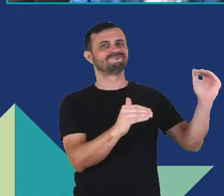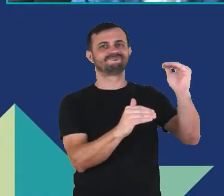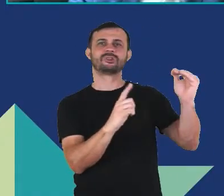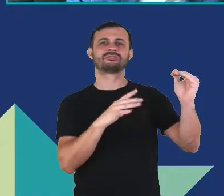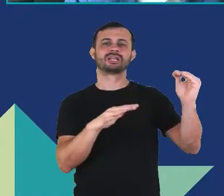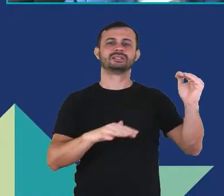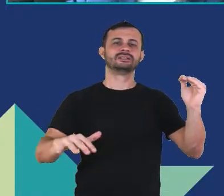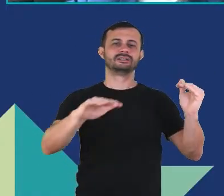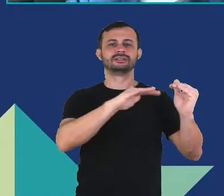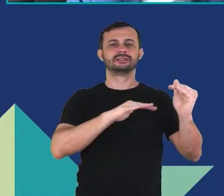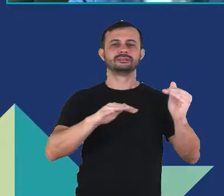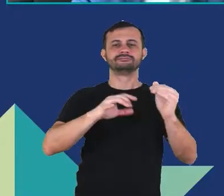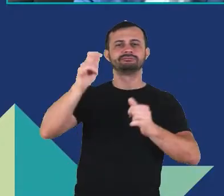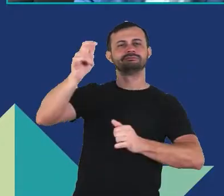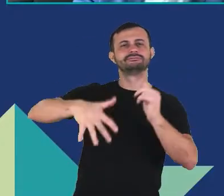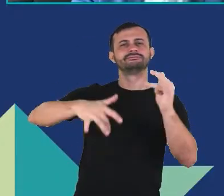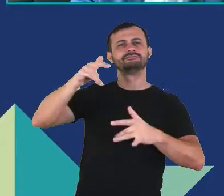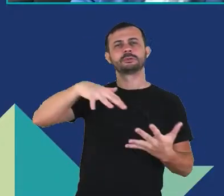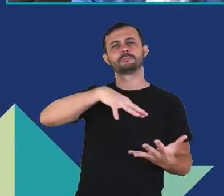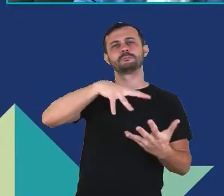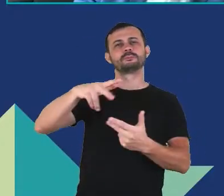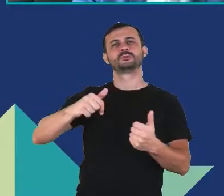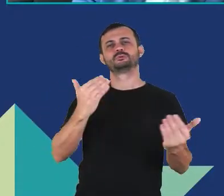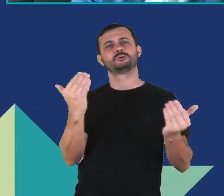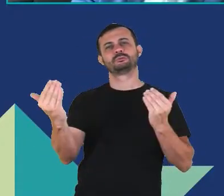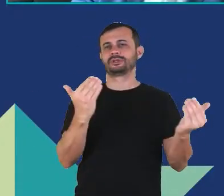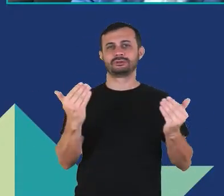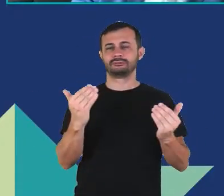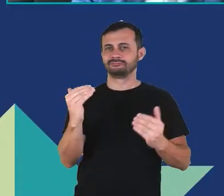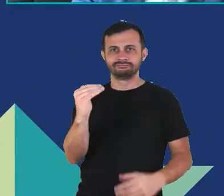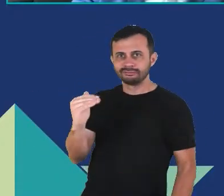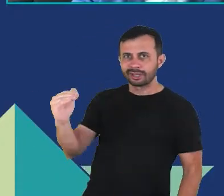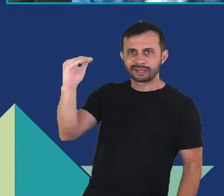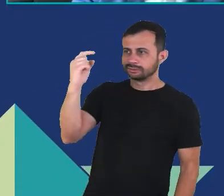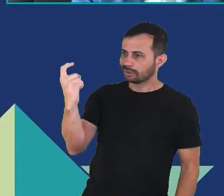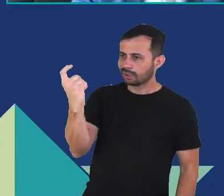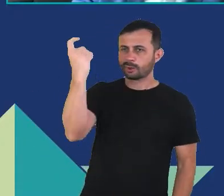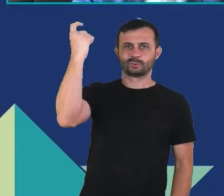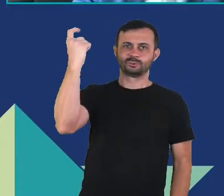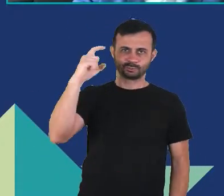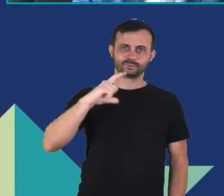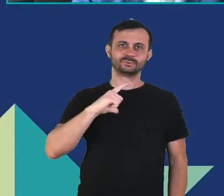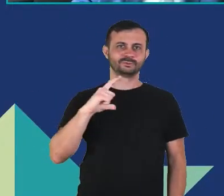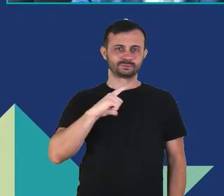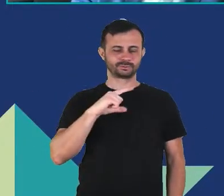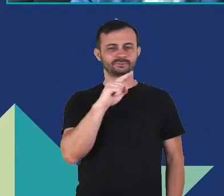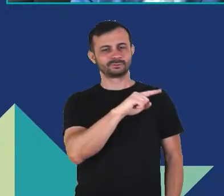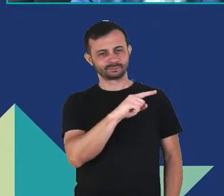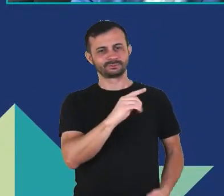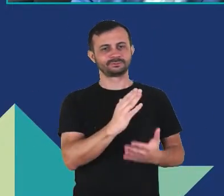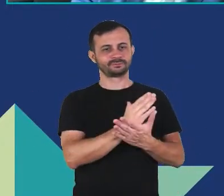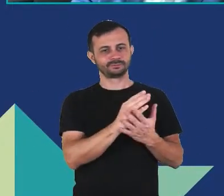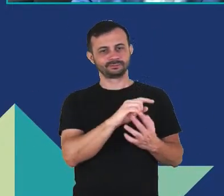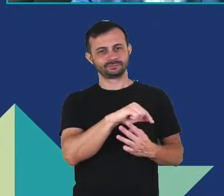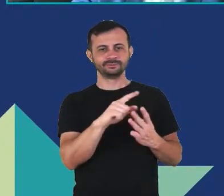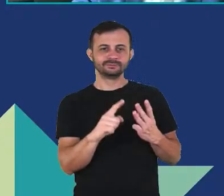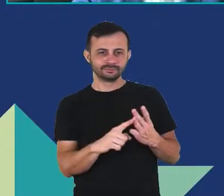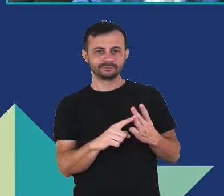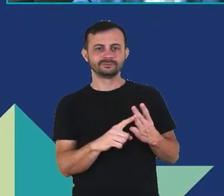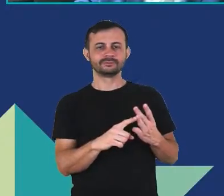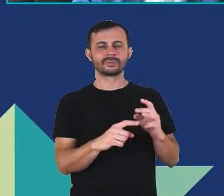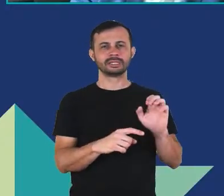you have in Lozada tailings facility, courtesy of Freeport on the left. You